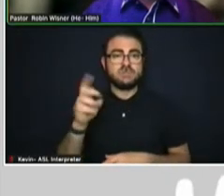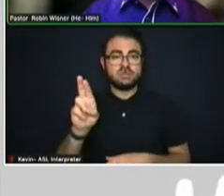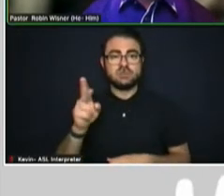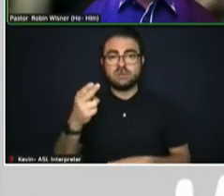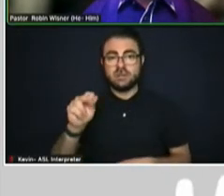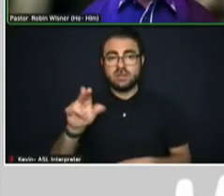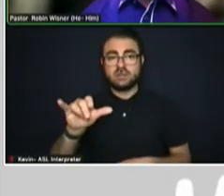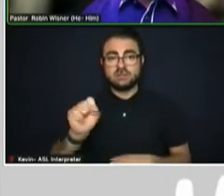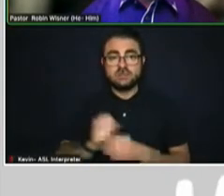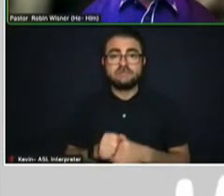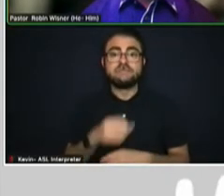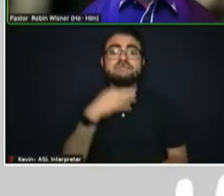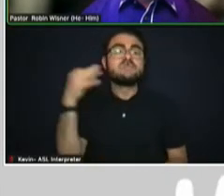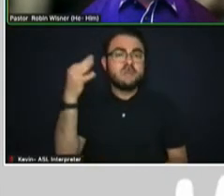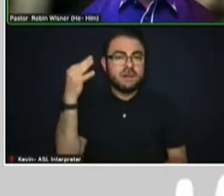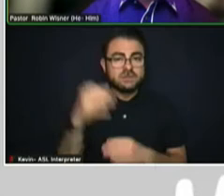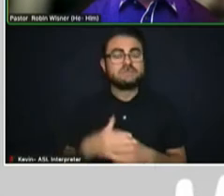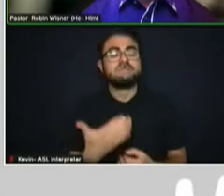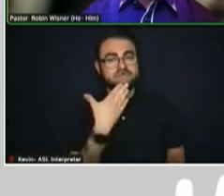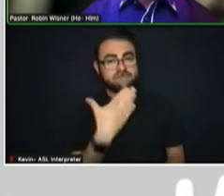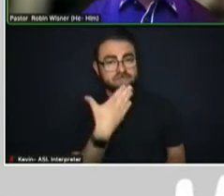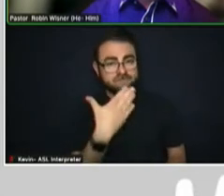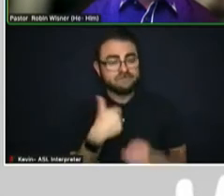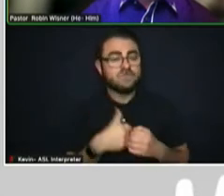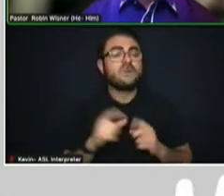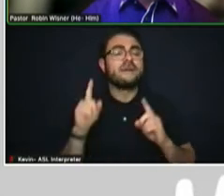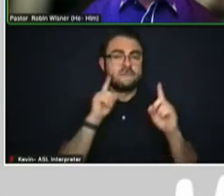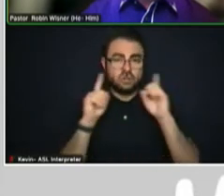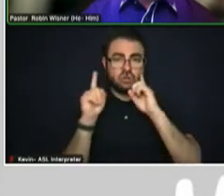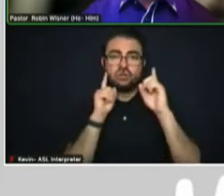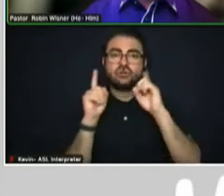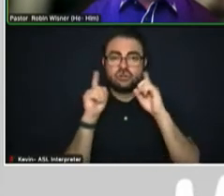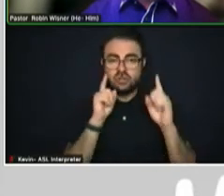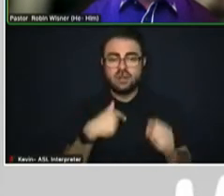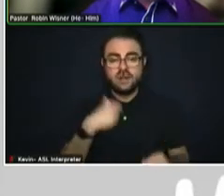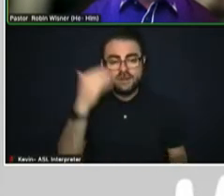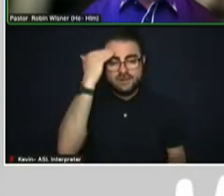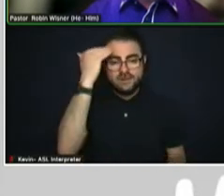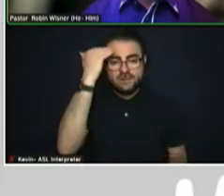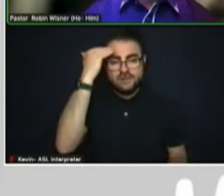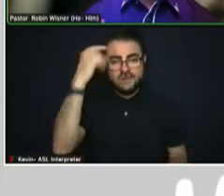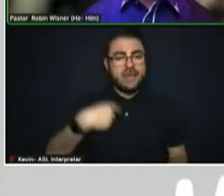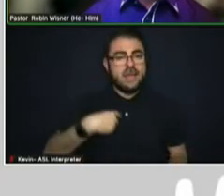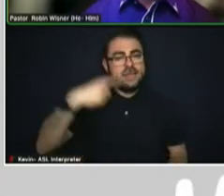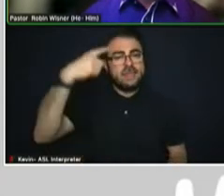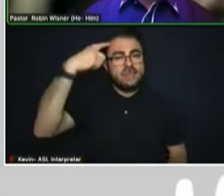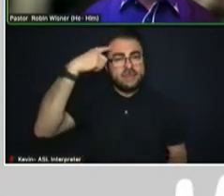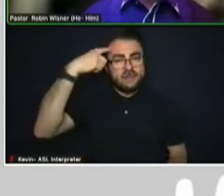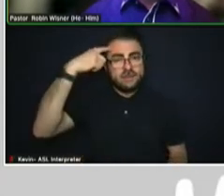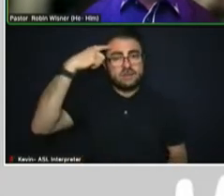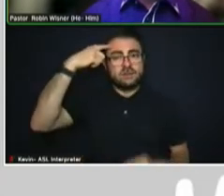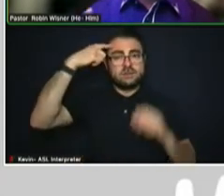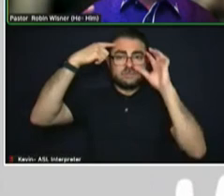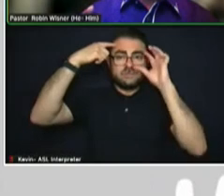I've heard that I believe looking for the